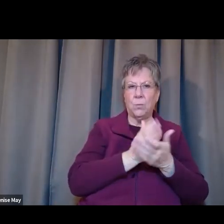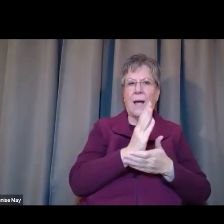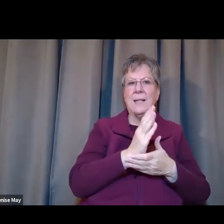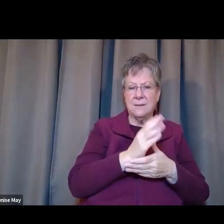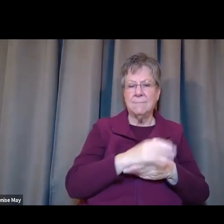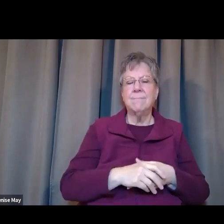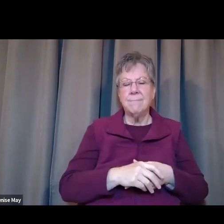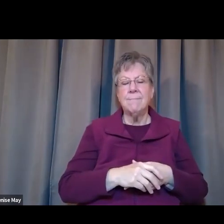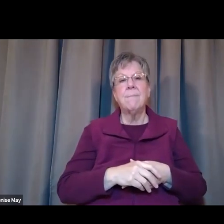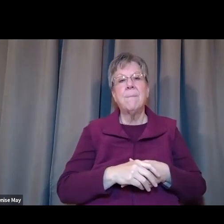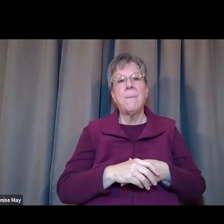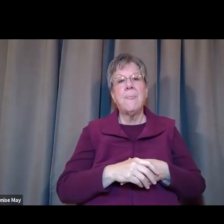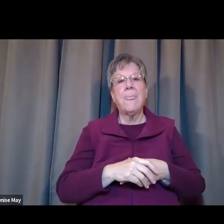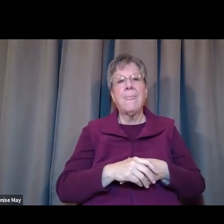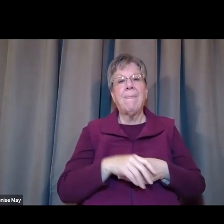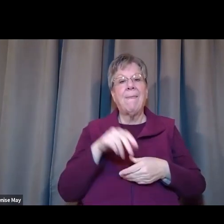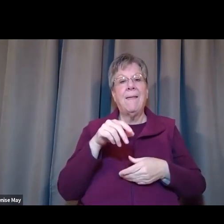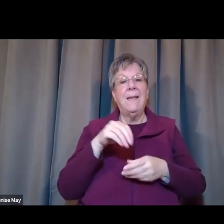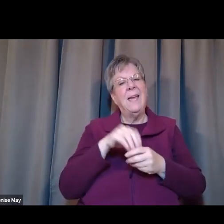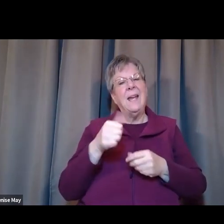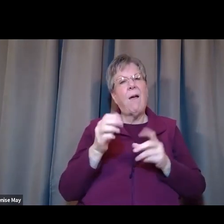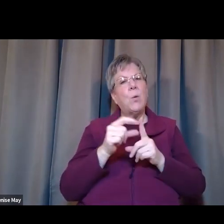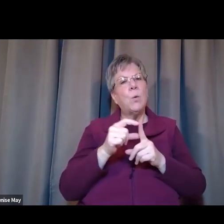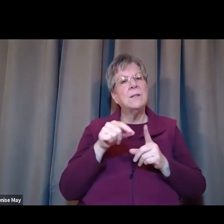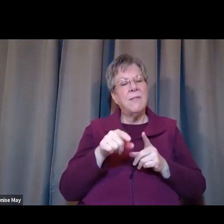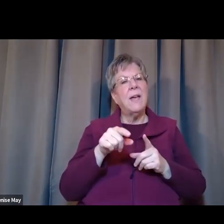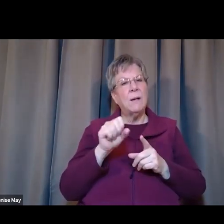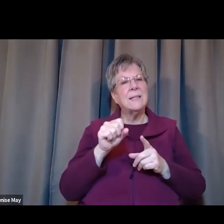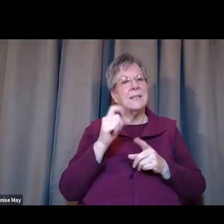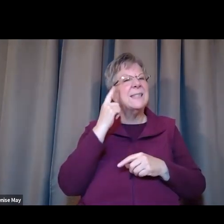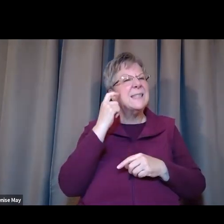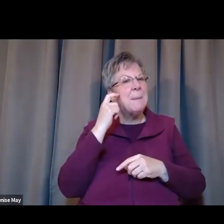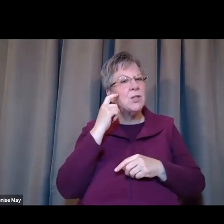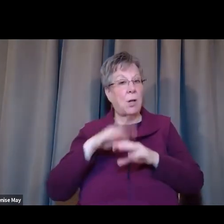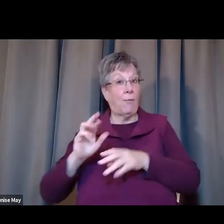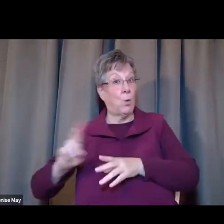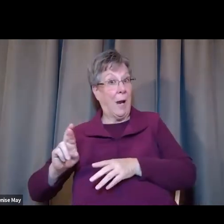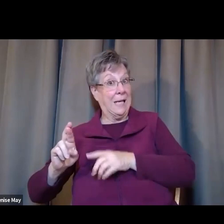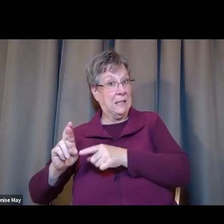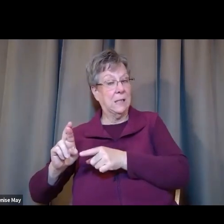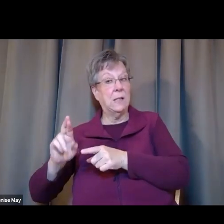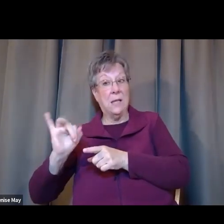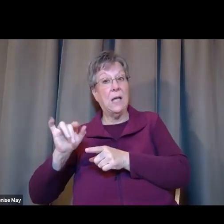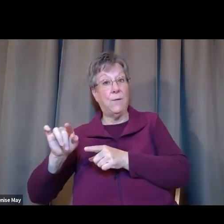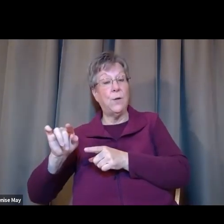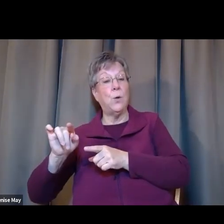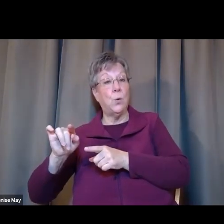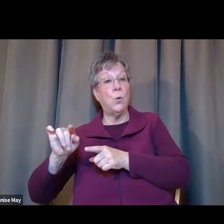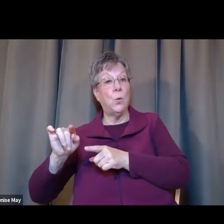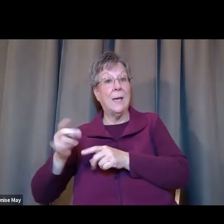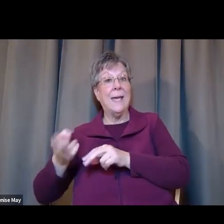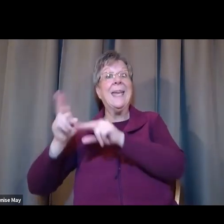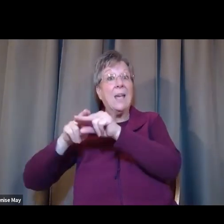or the Constitution. In other words, there is a suspicion on the right that if you substantially